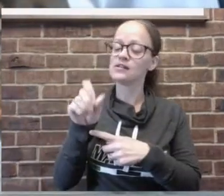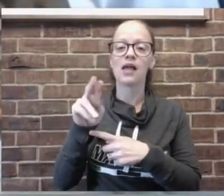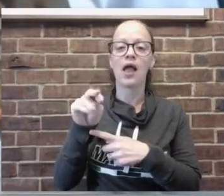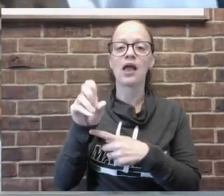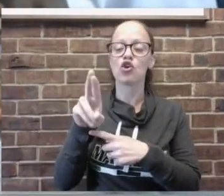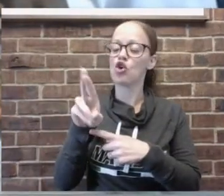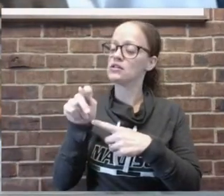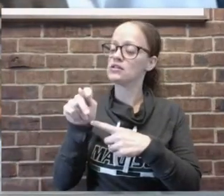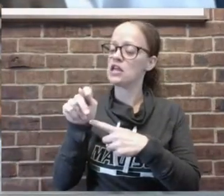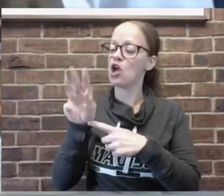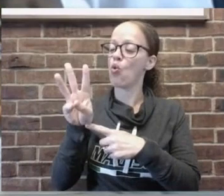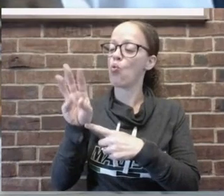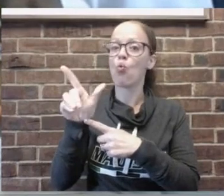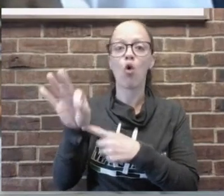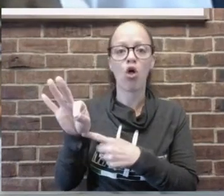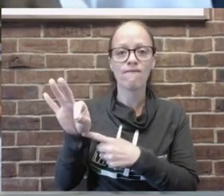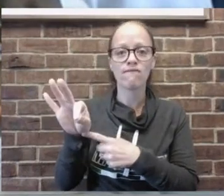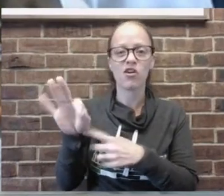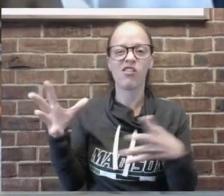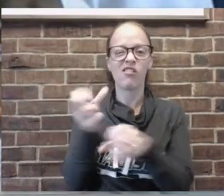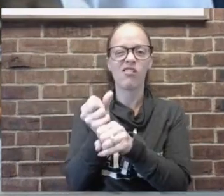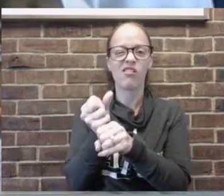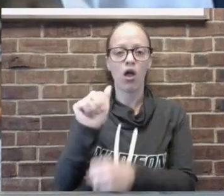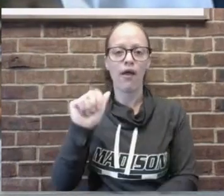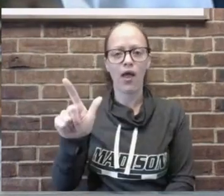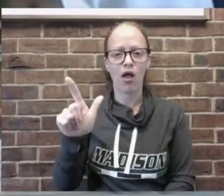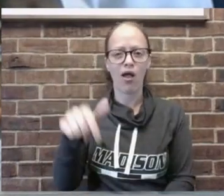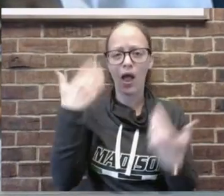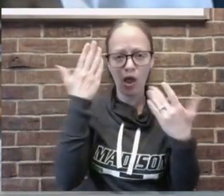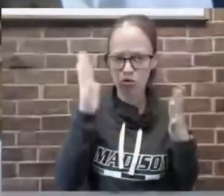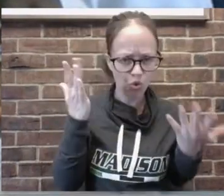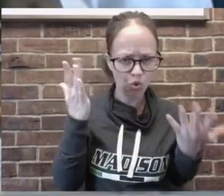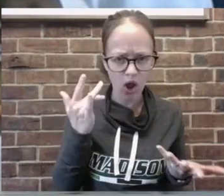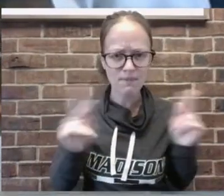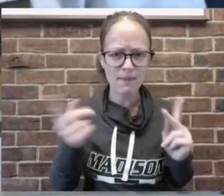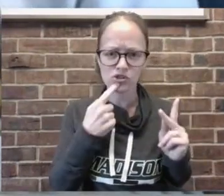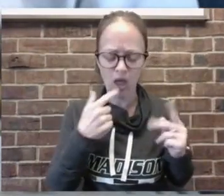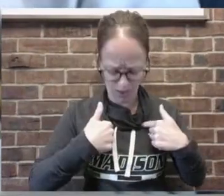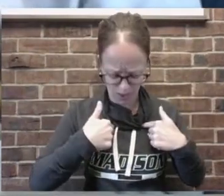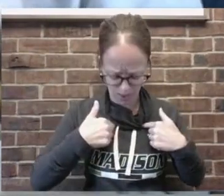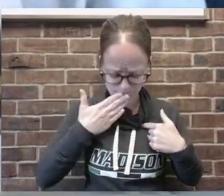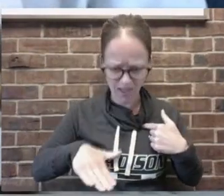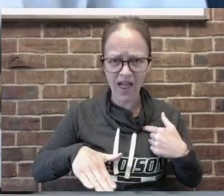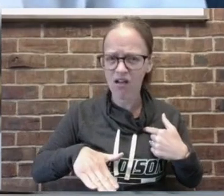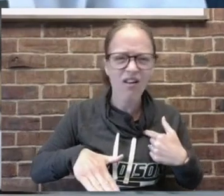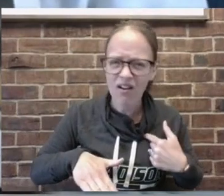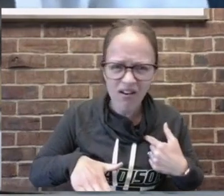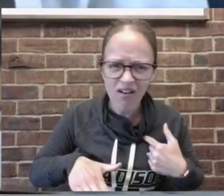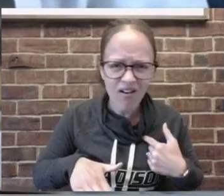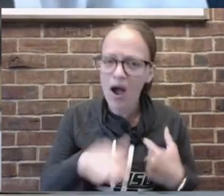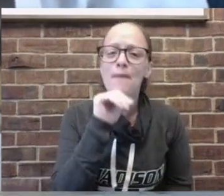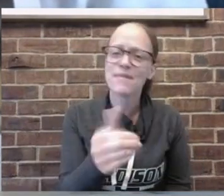I don't know how this whole big bad wolf thing got started but it's all wrong maybe